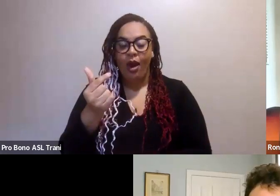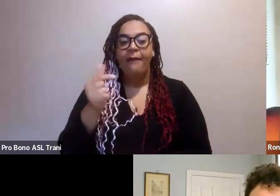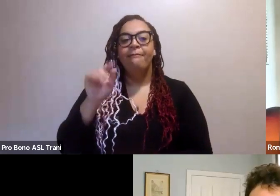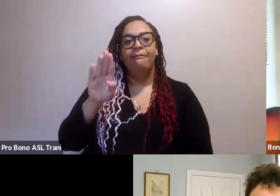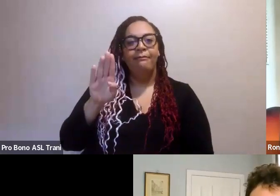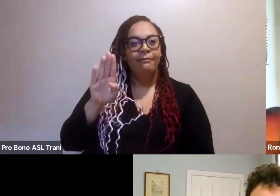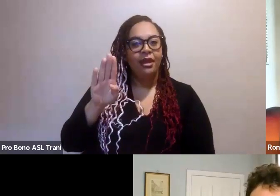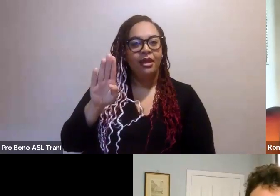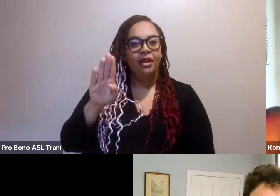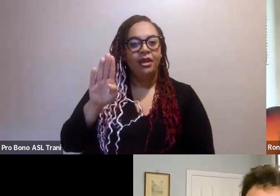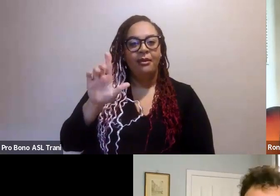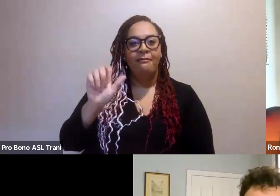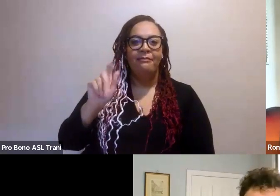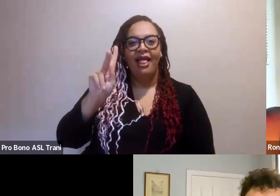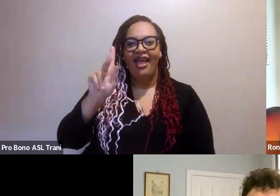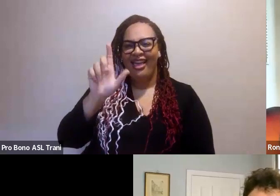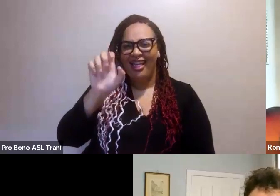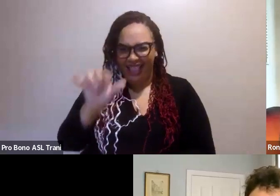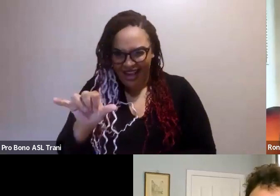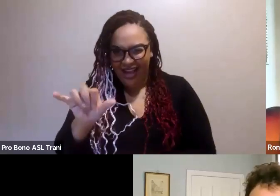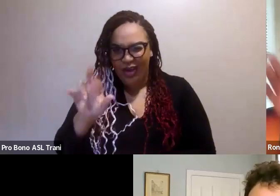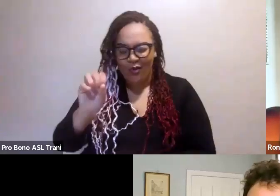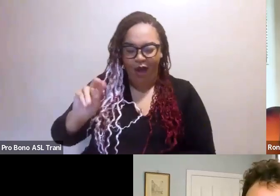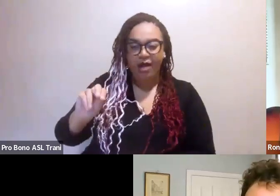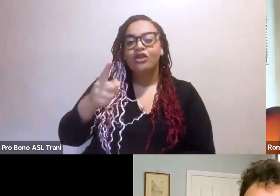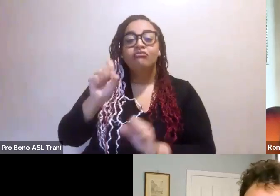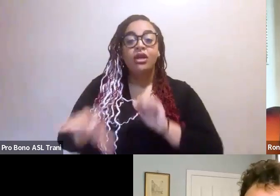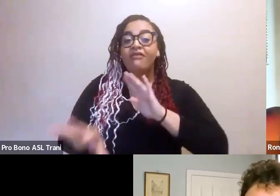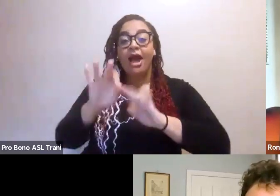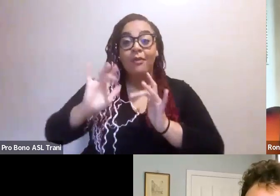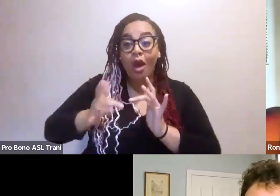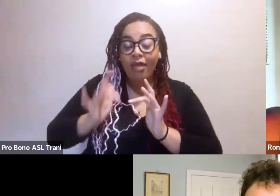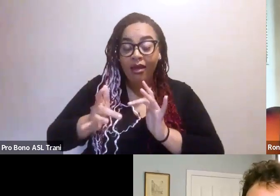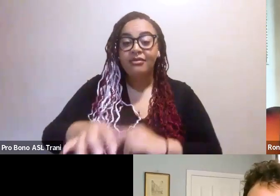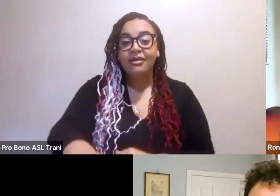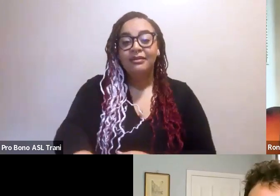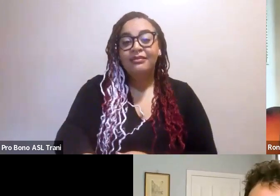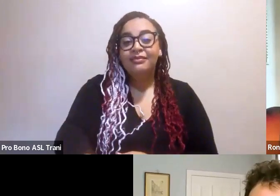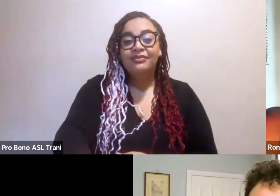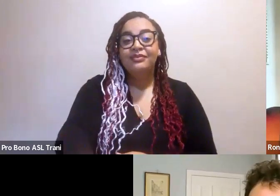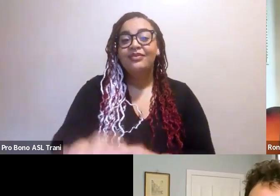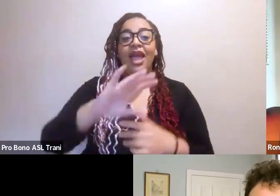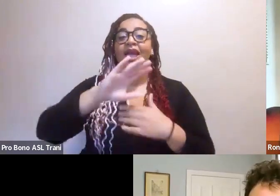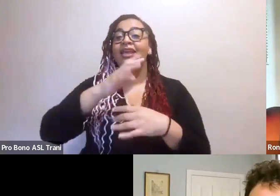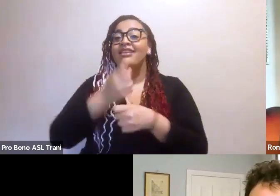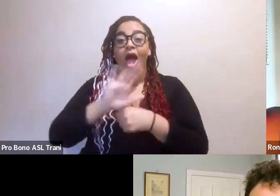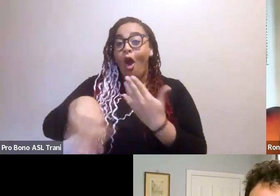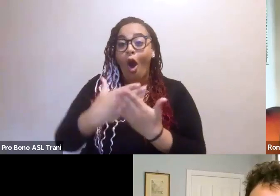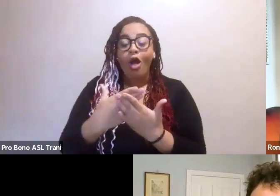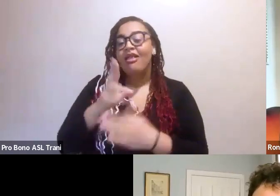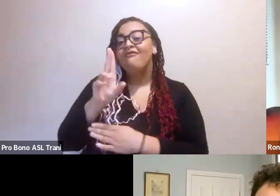RONBLAKELY. And yeah, you can see, get all the updates on all